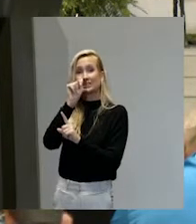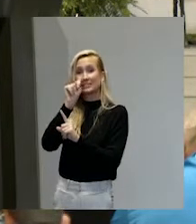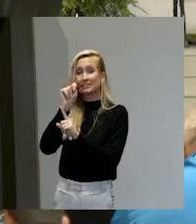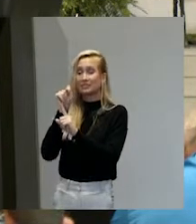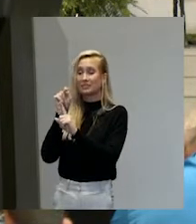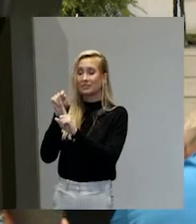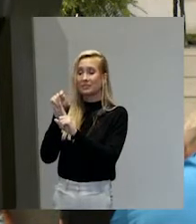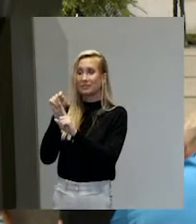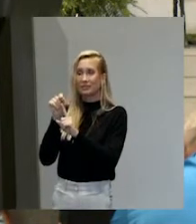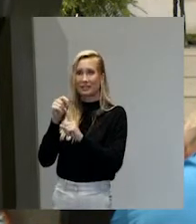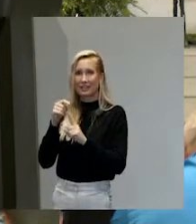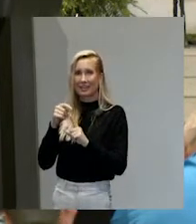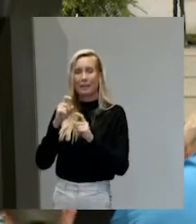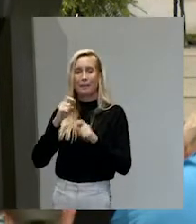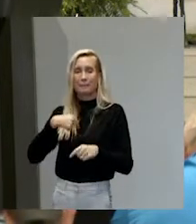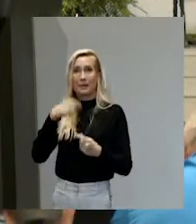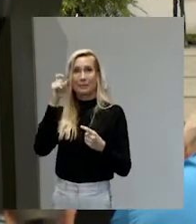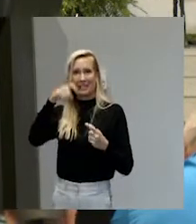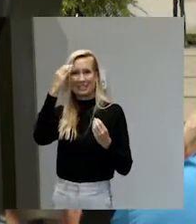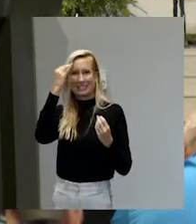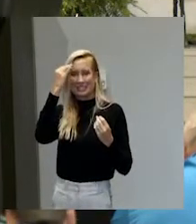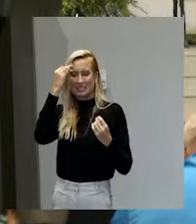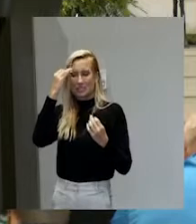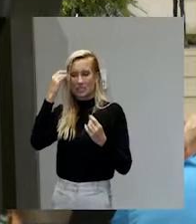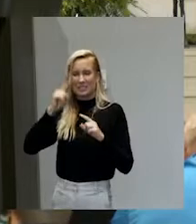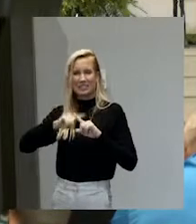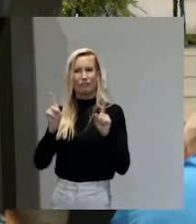would her journey be like? And it was incredible because